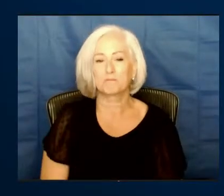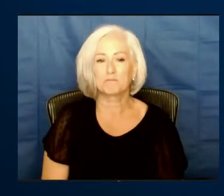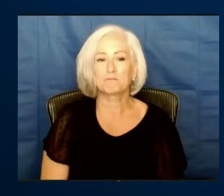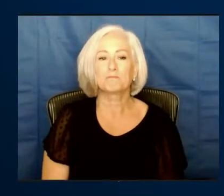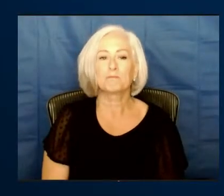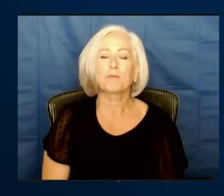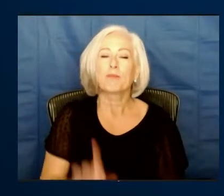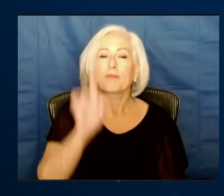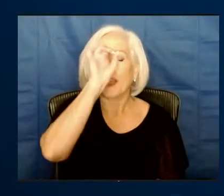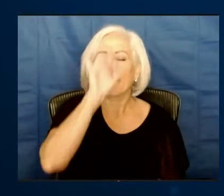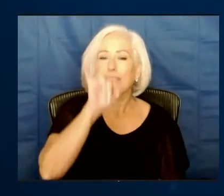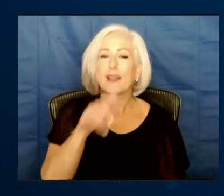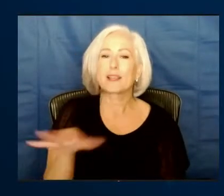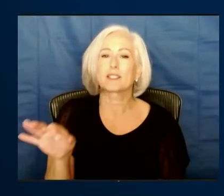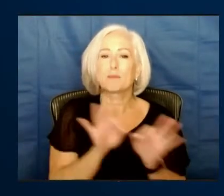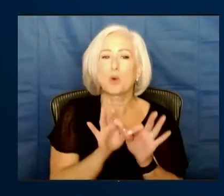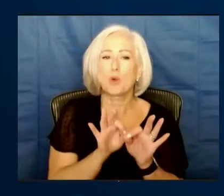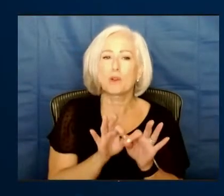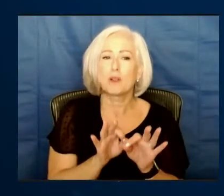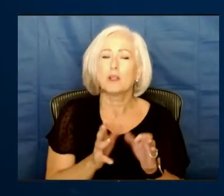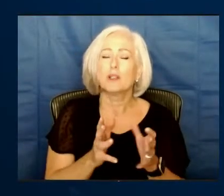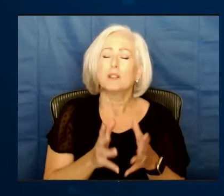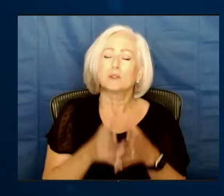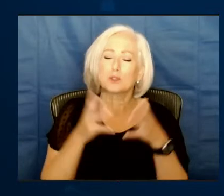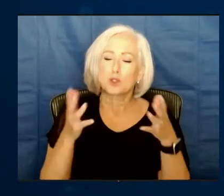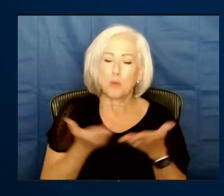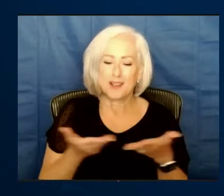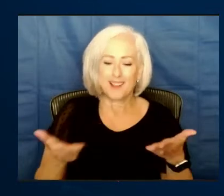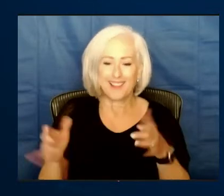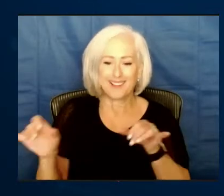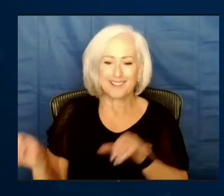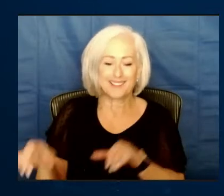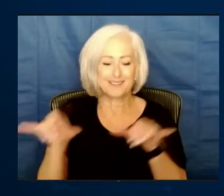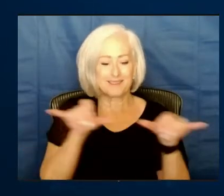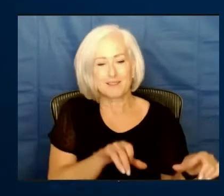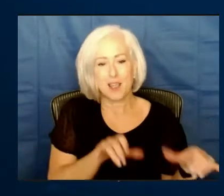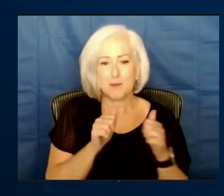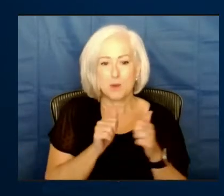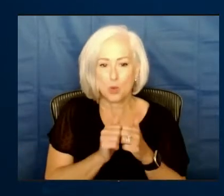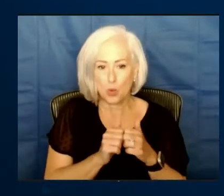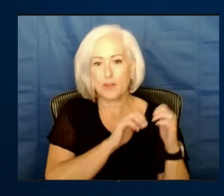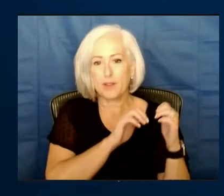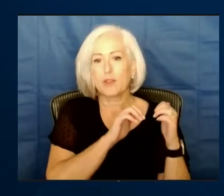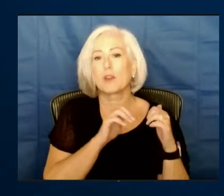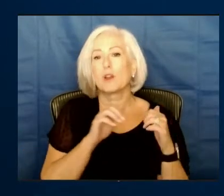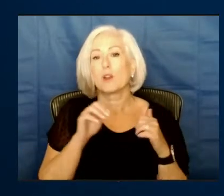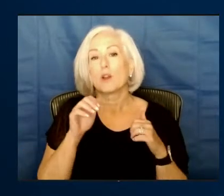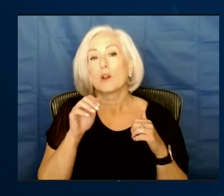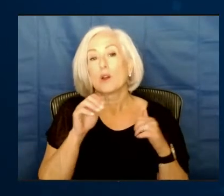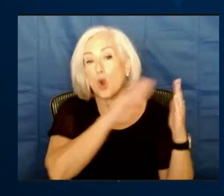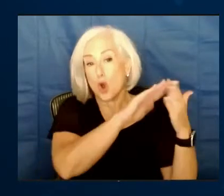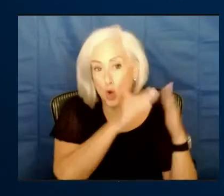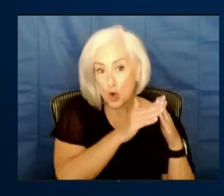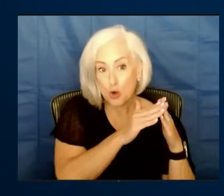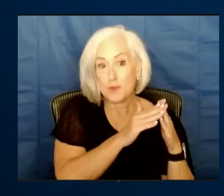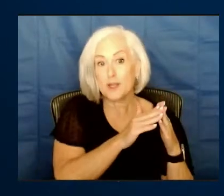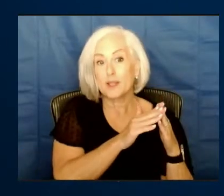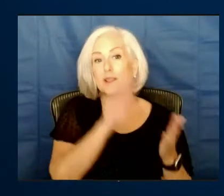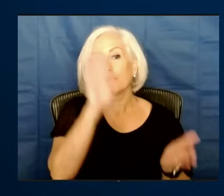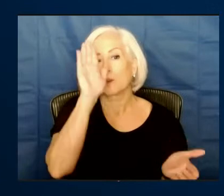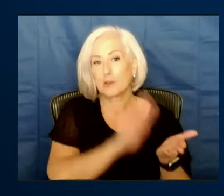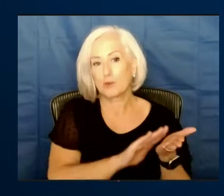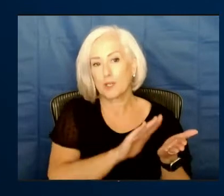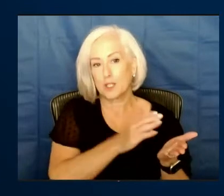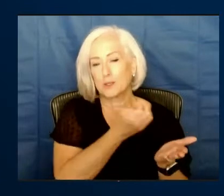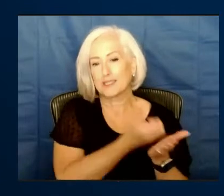so many similarities between urban communities with depressed economic status and rural communities with depressed economic